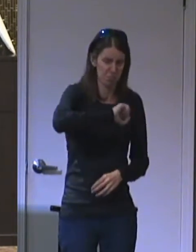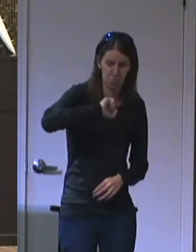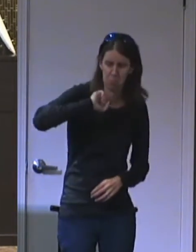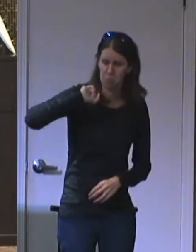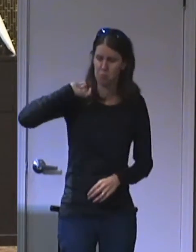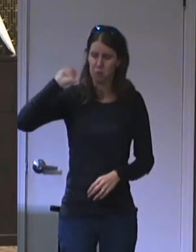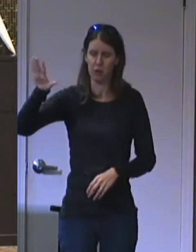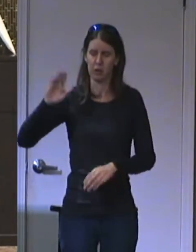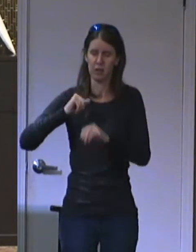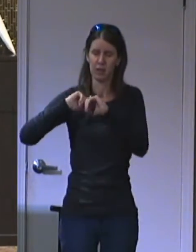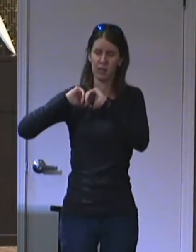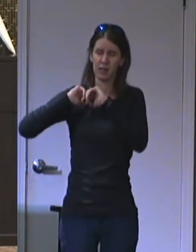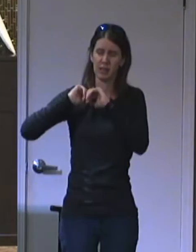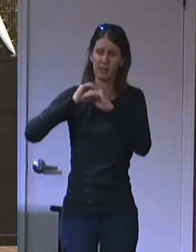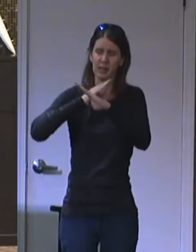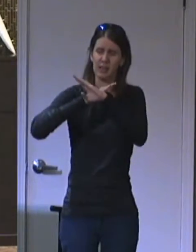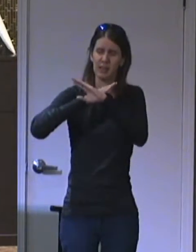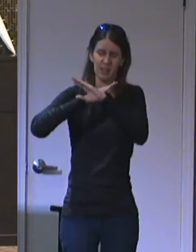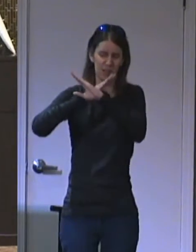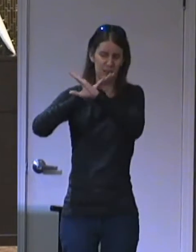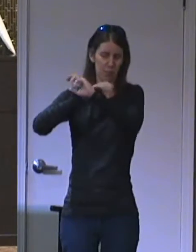way. Take it out.